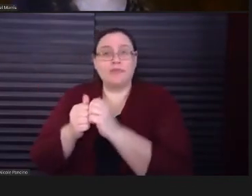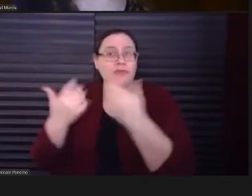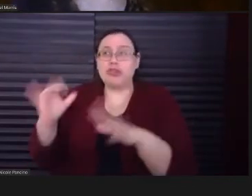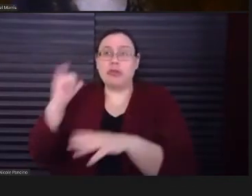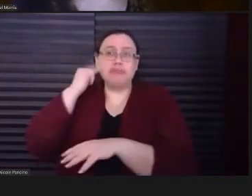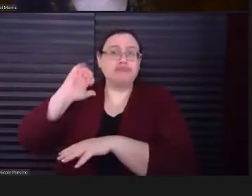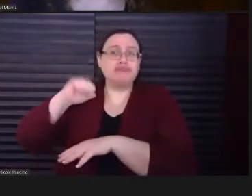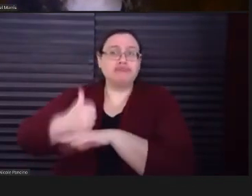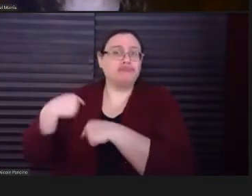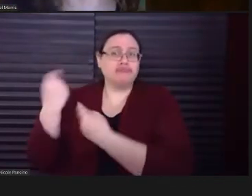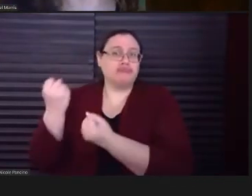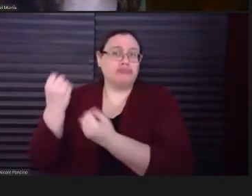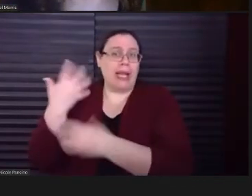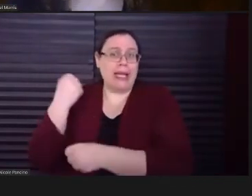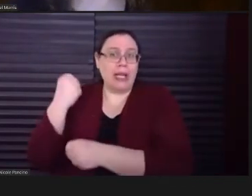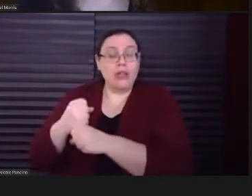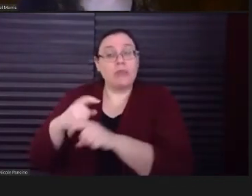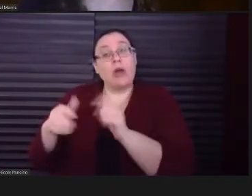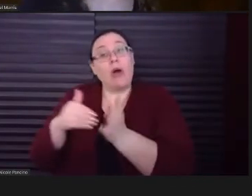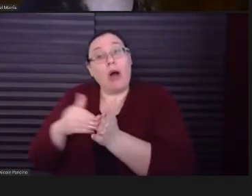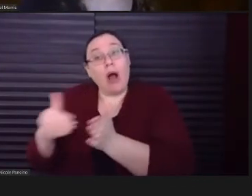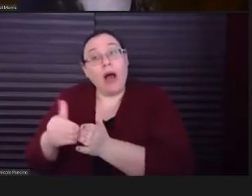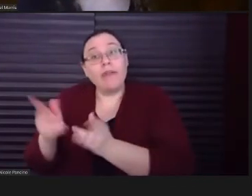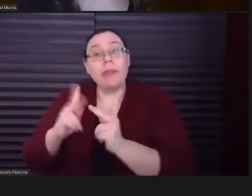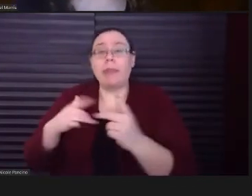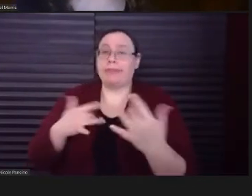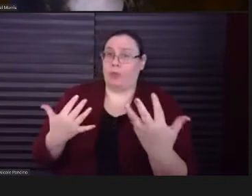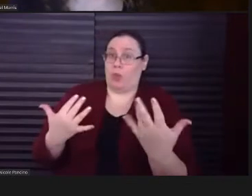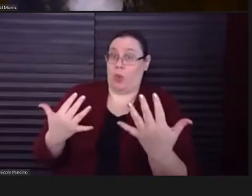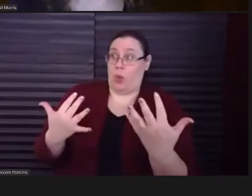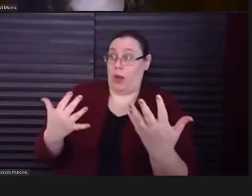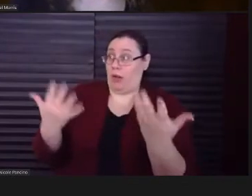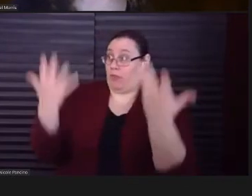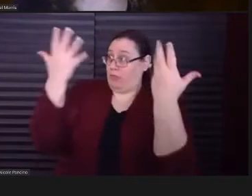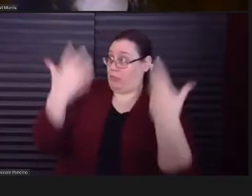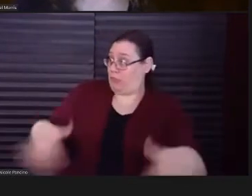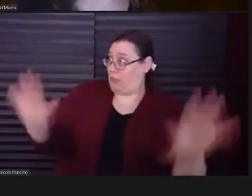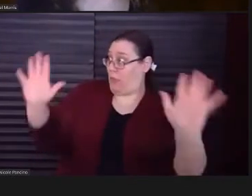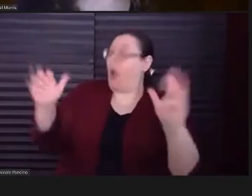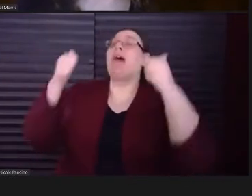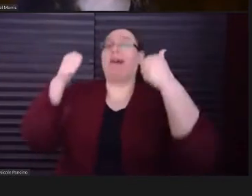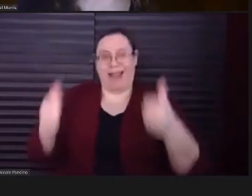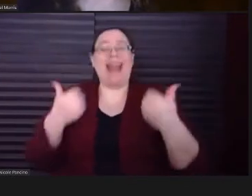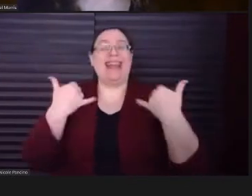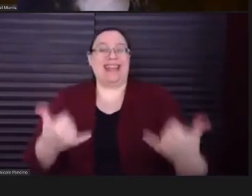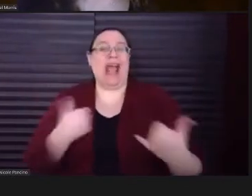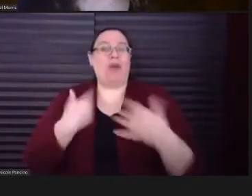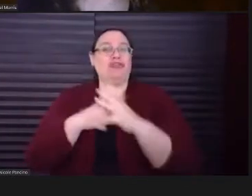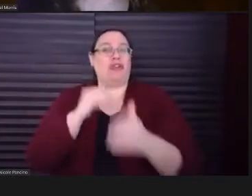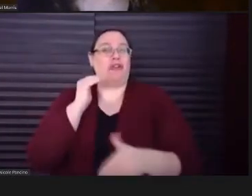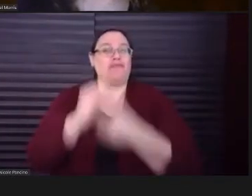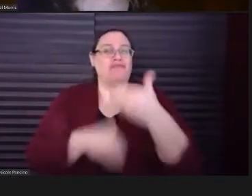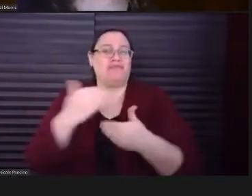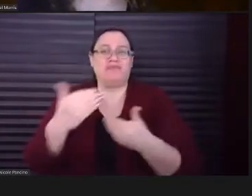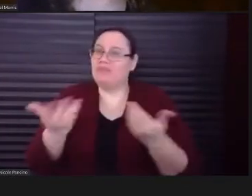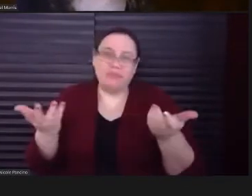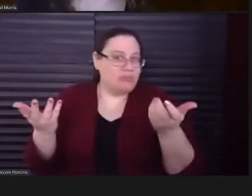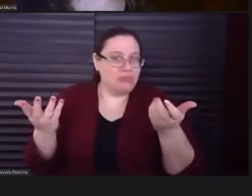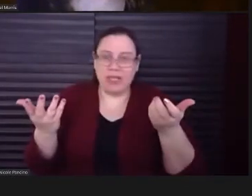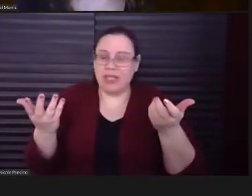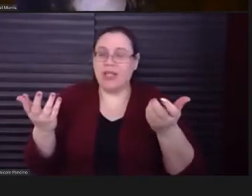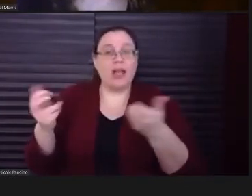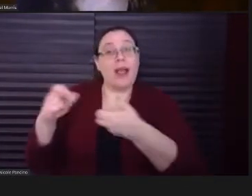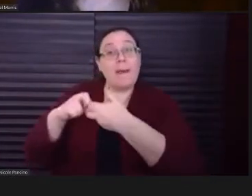time, but a lot of the time people want to wait until things are final and then get on the train. And the problem with that is